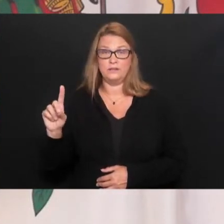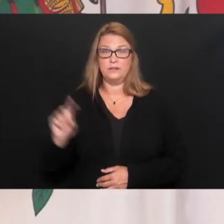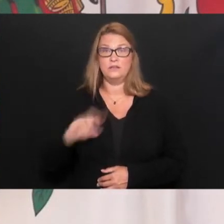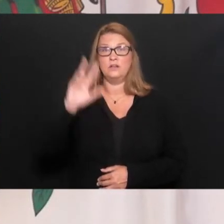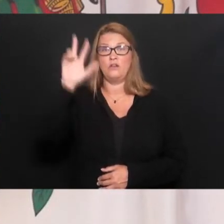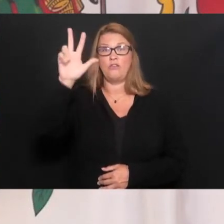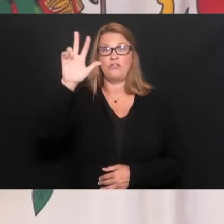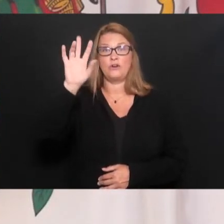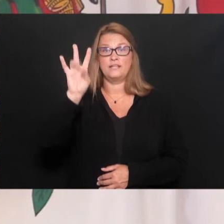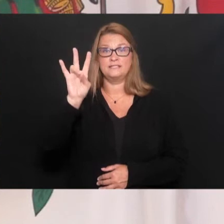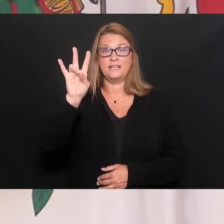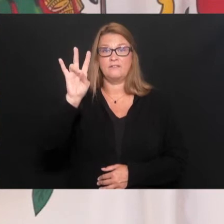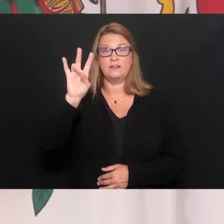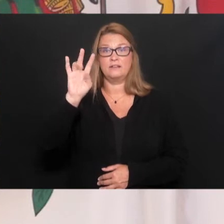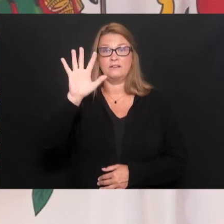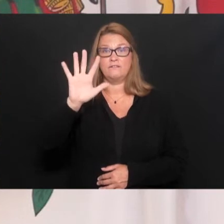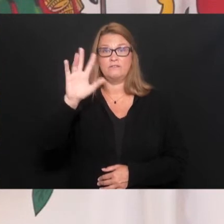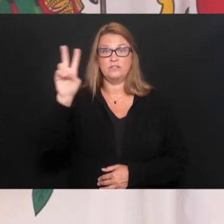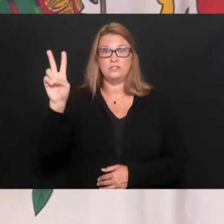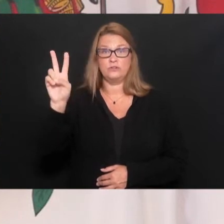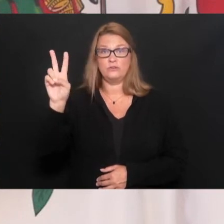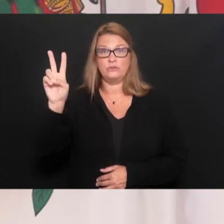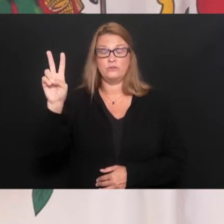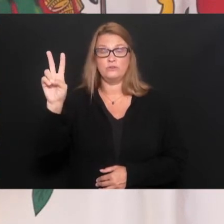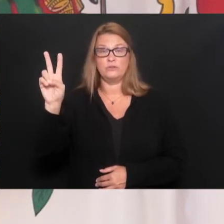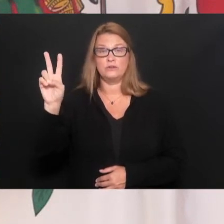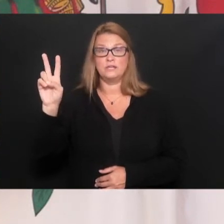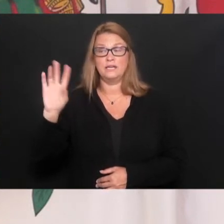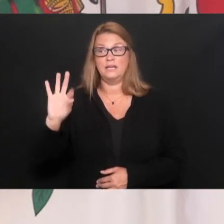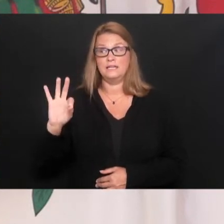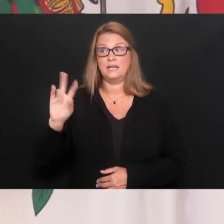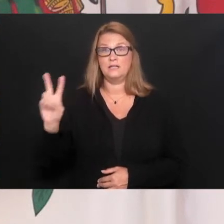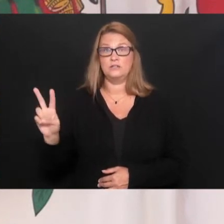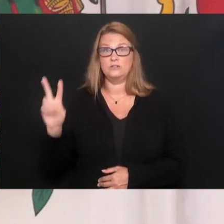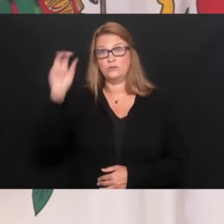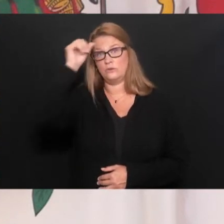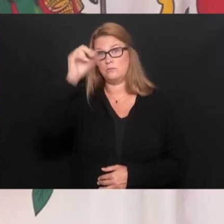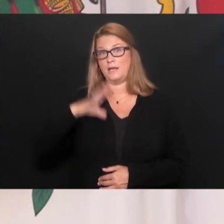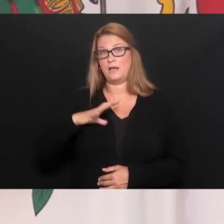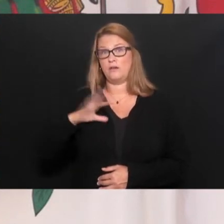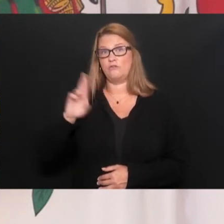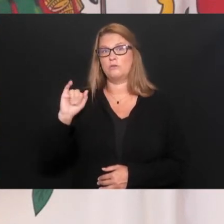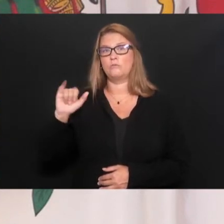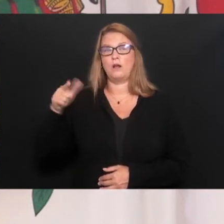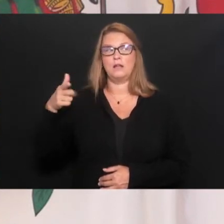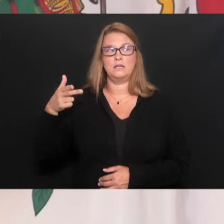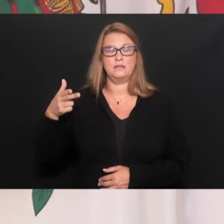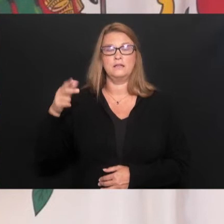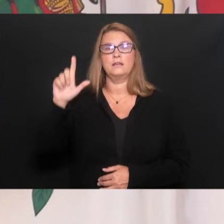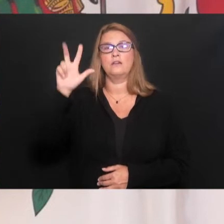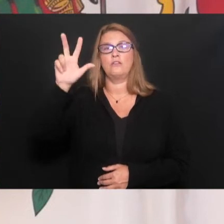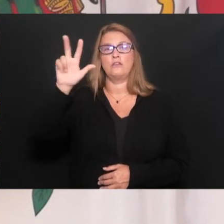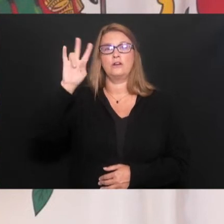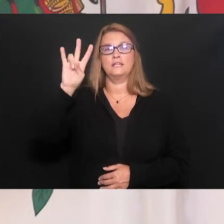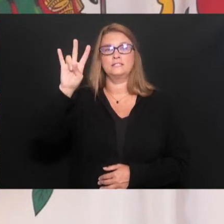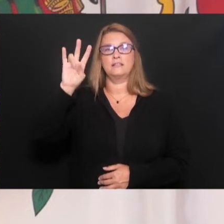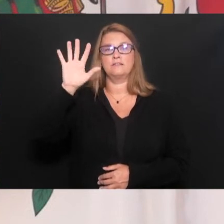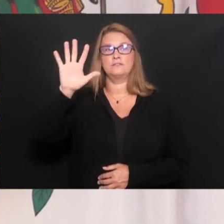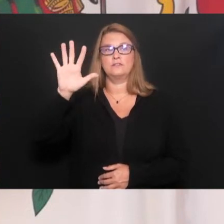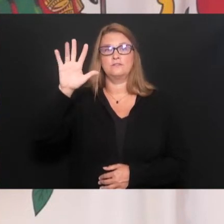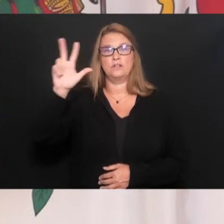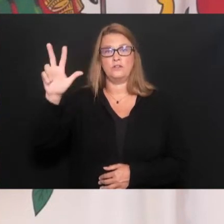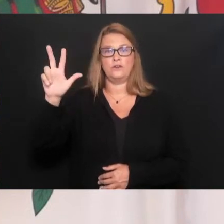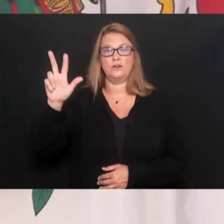The 3,752nd death, a 92-year-old male from Raleigh County. The 3,753rd